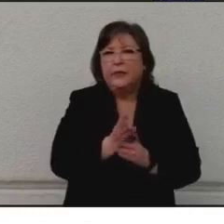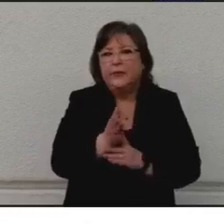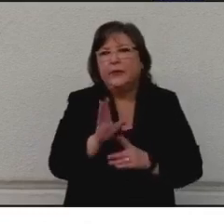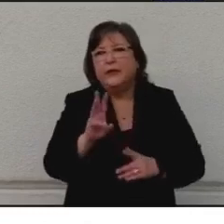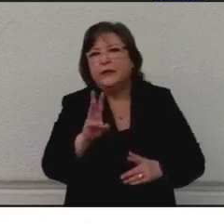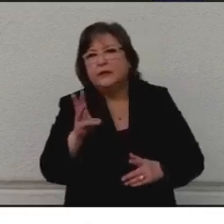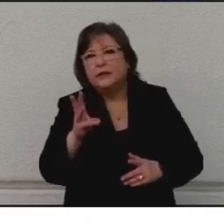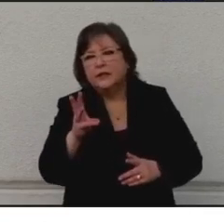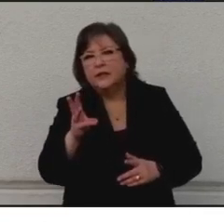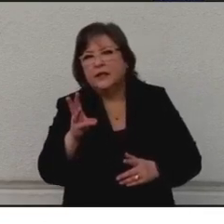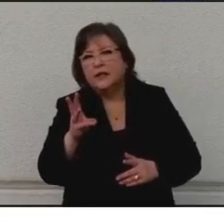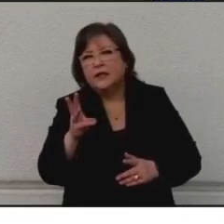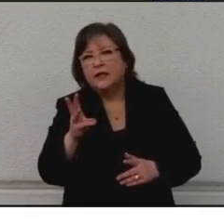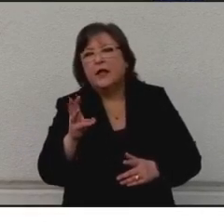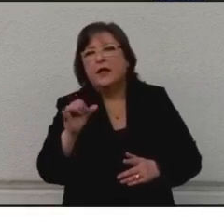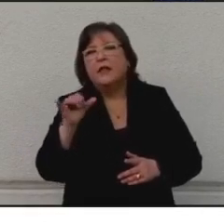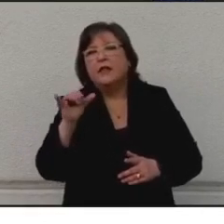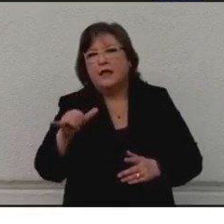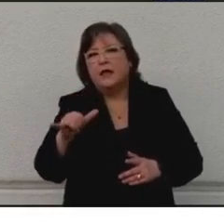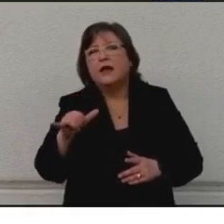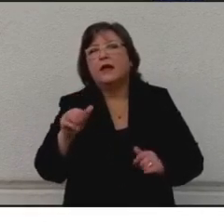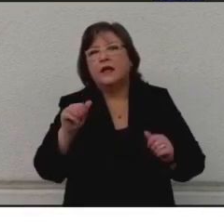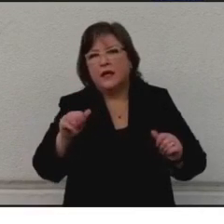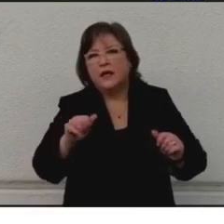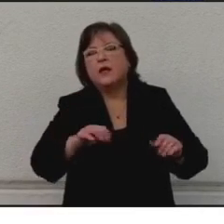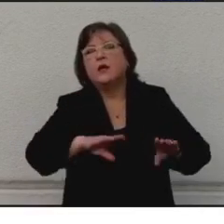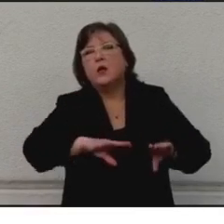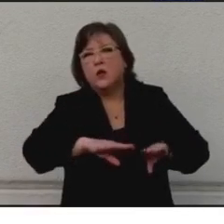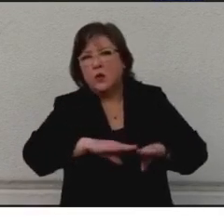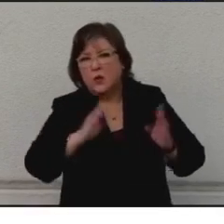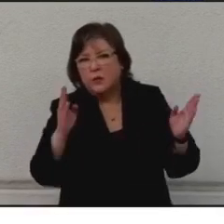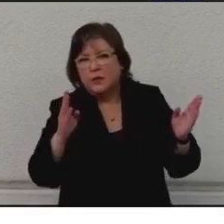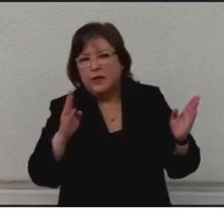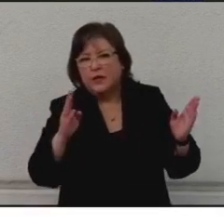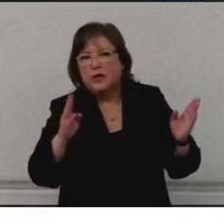open, even in the purple tier, as long as the plan's approved.